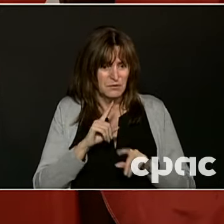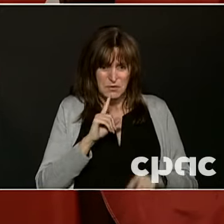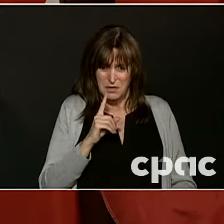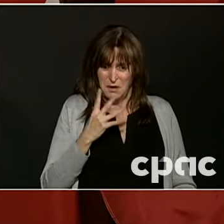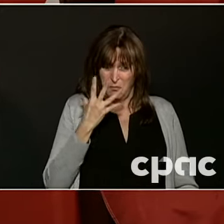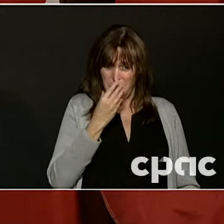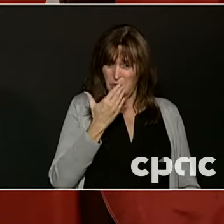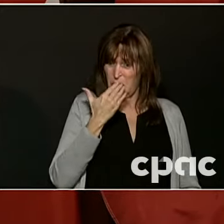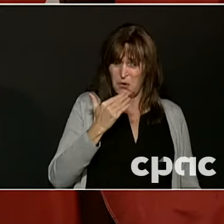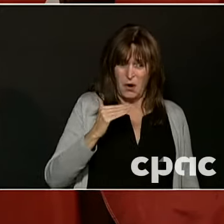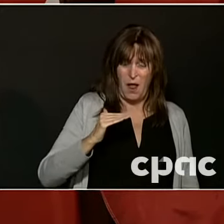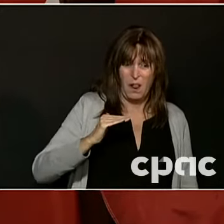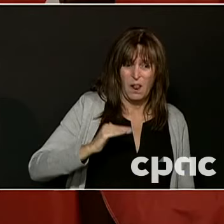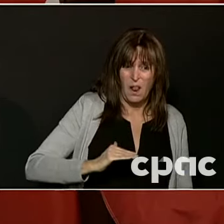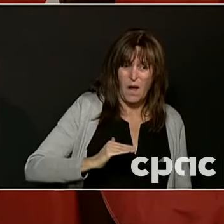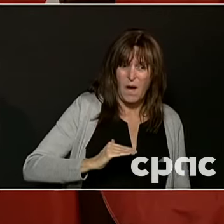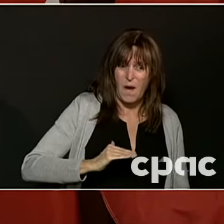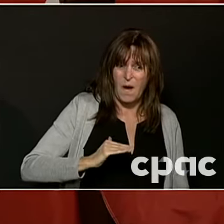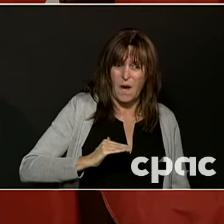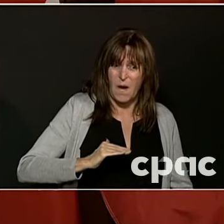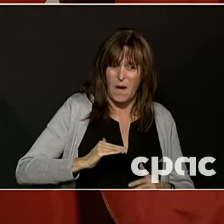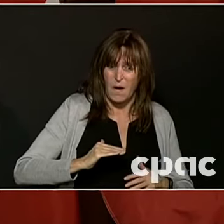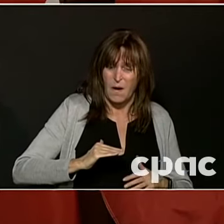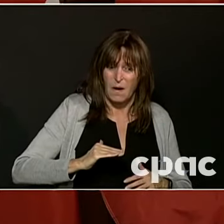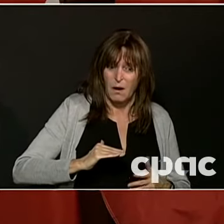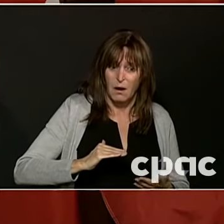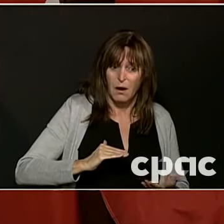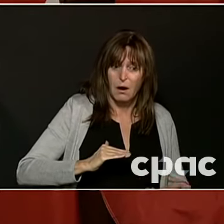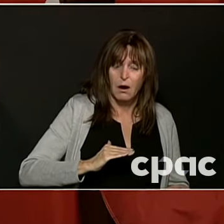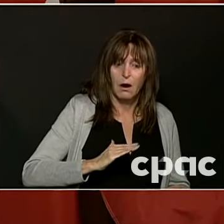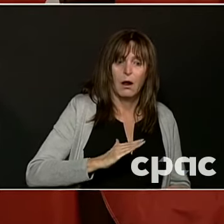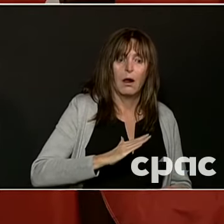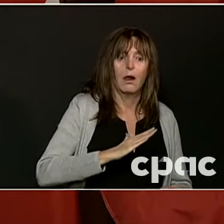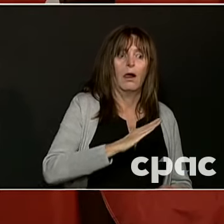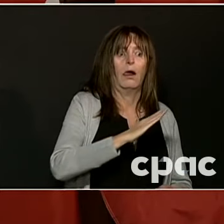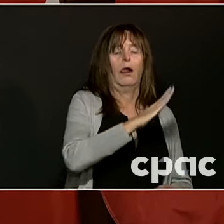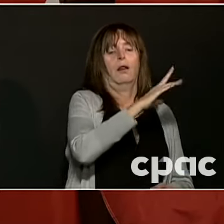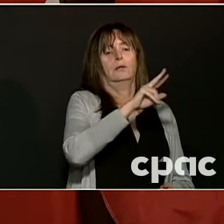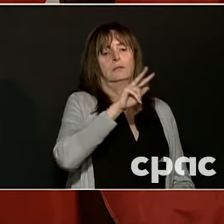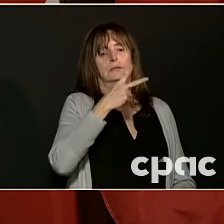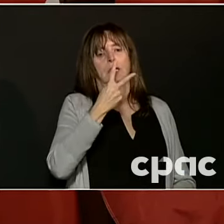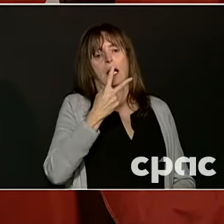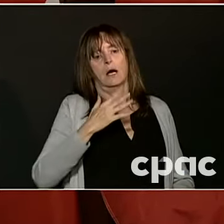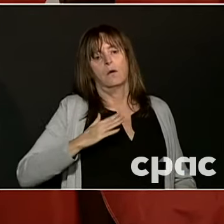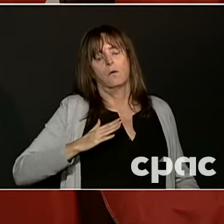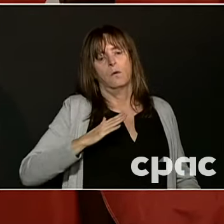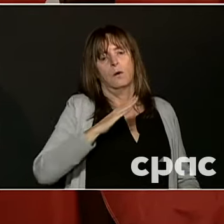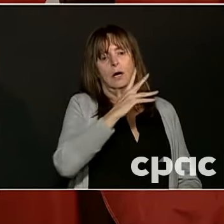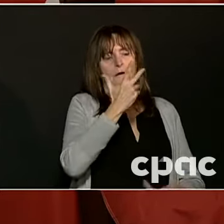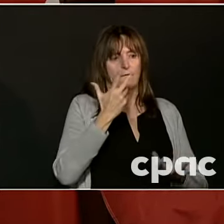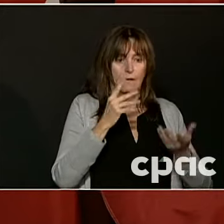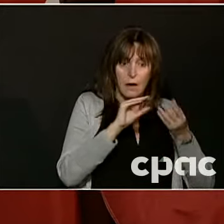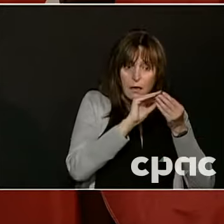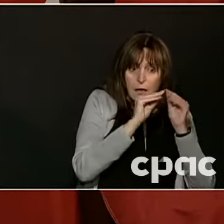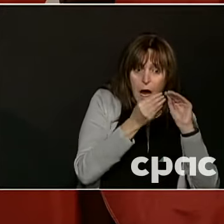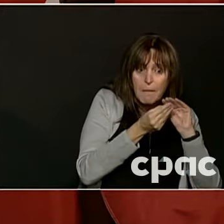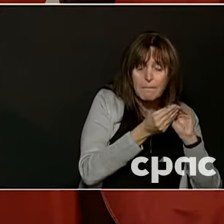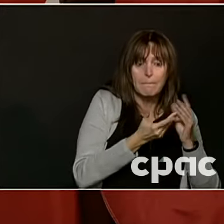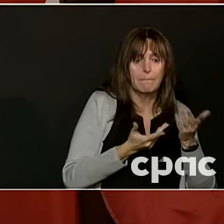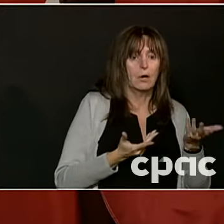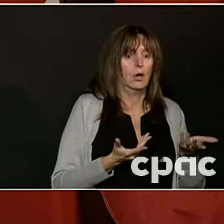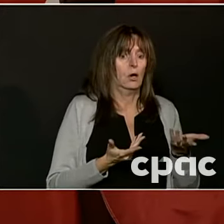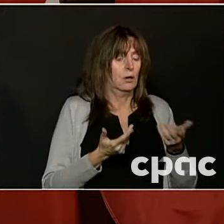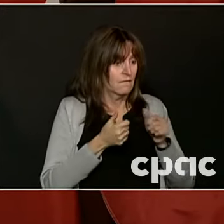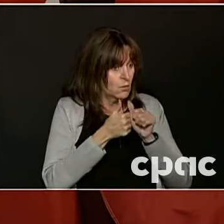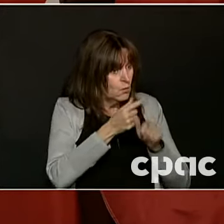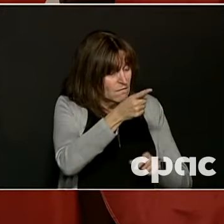down there. Look where we are now. And the second wave has come in, and we have our numbers. If you do it on the extrapolation of testing and different things, I'm not going